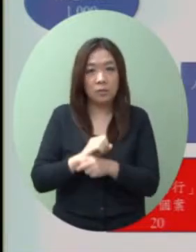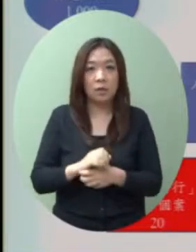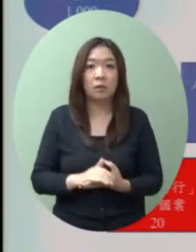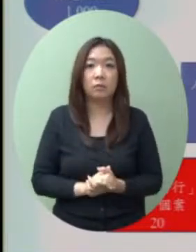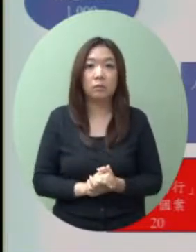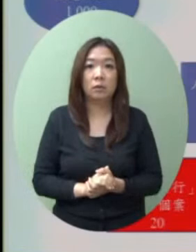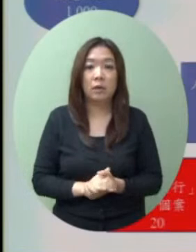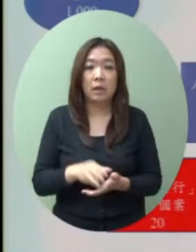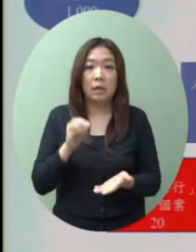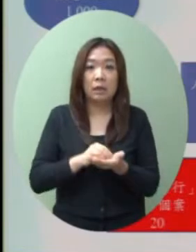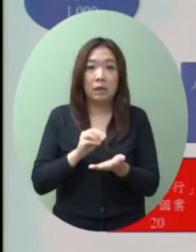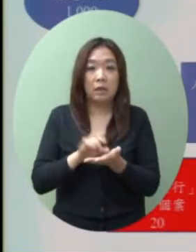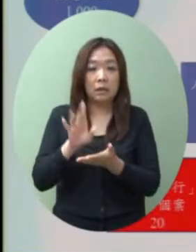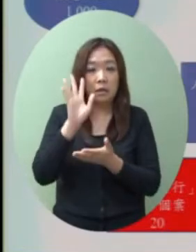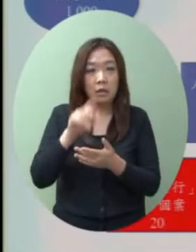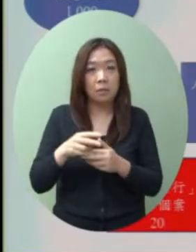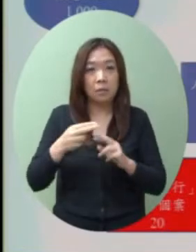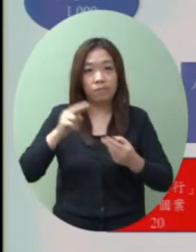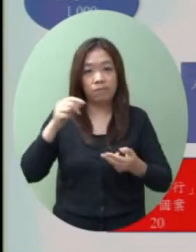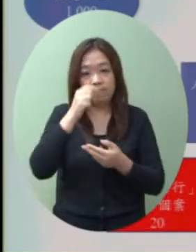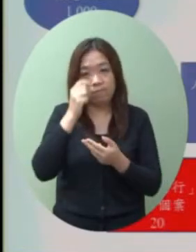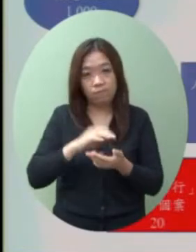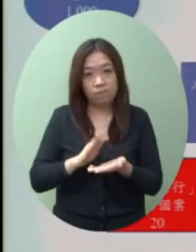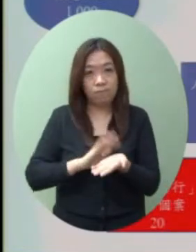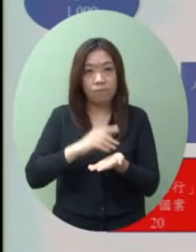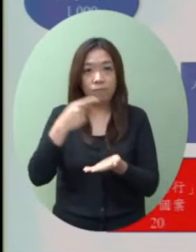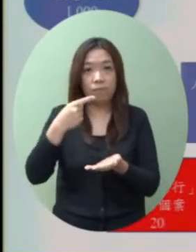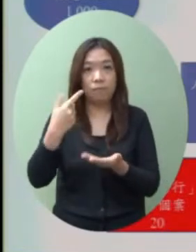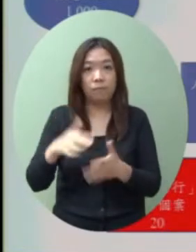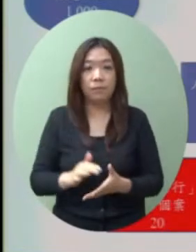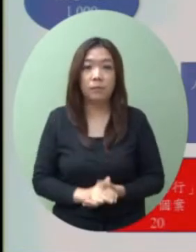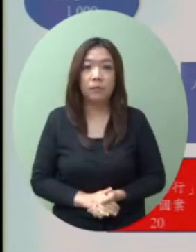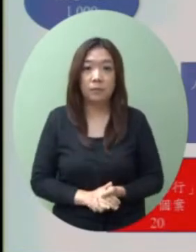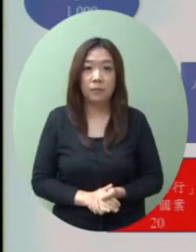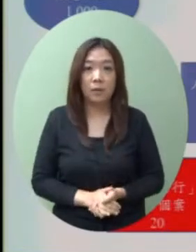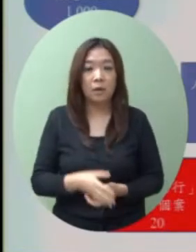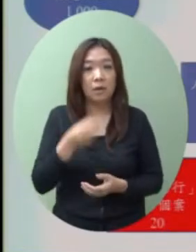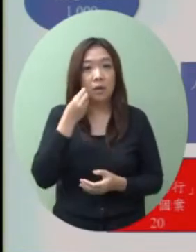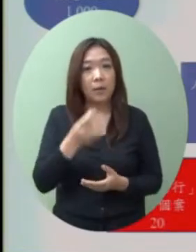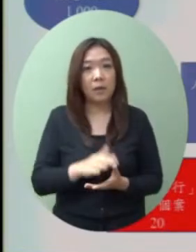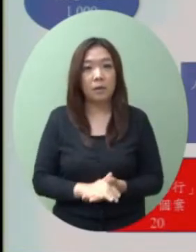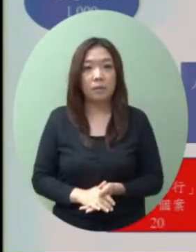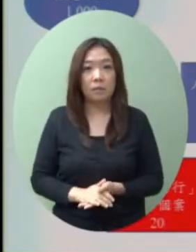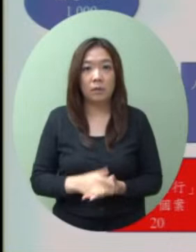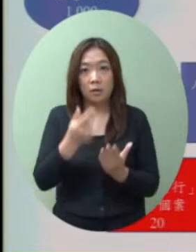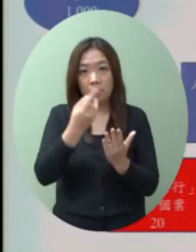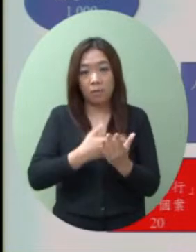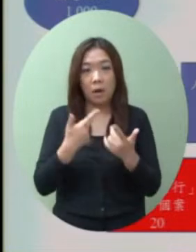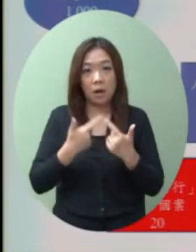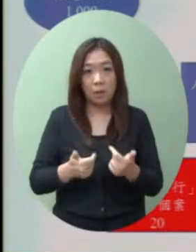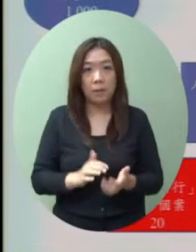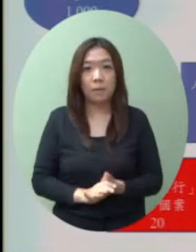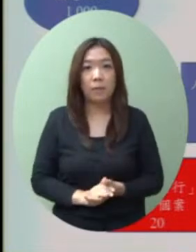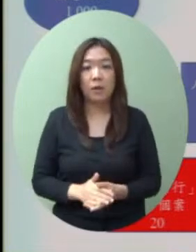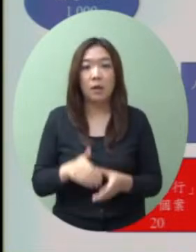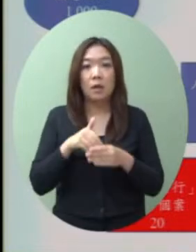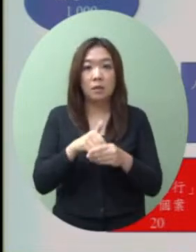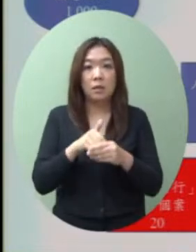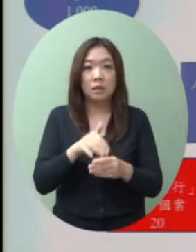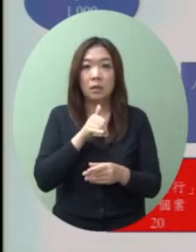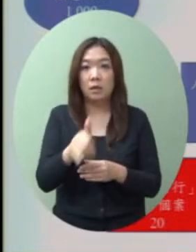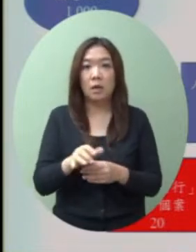overseas and from Taiwan, if they obtain a negative result during test and hold,